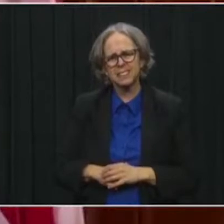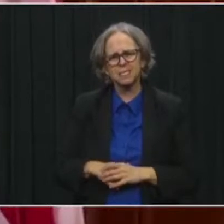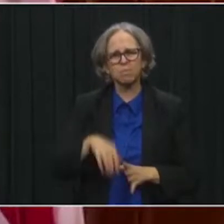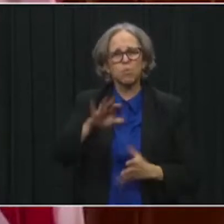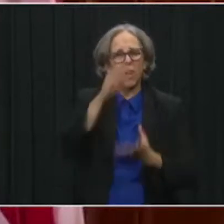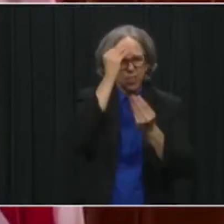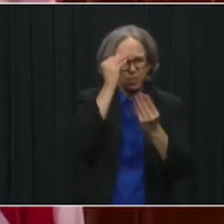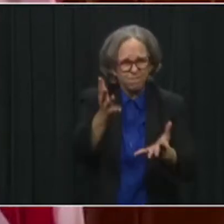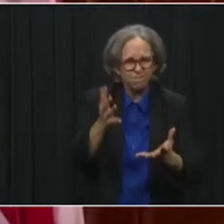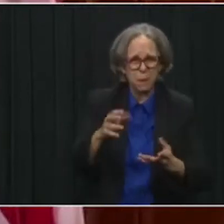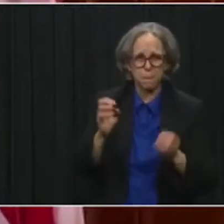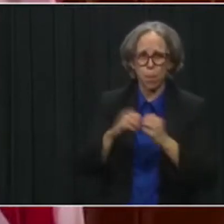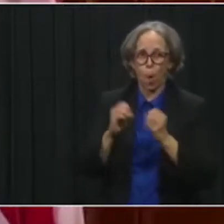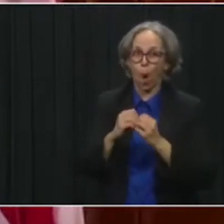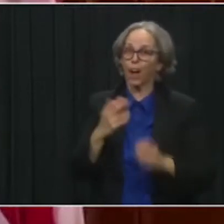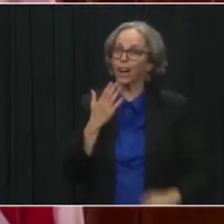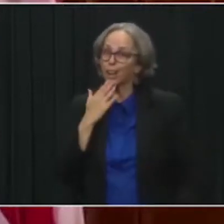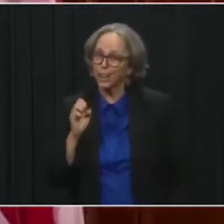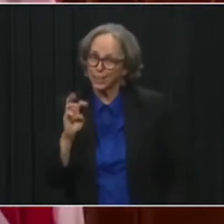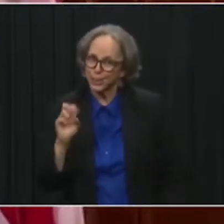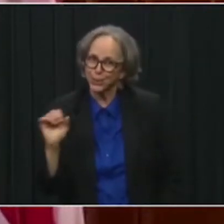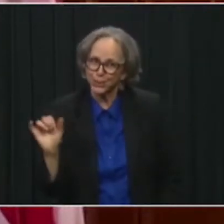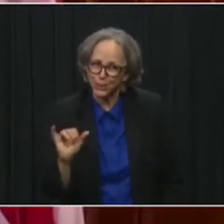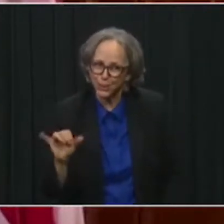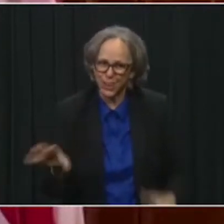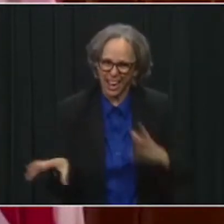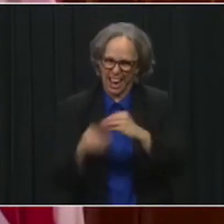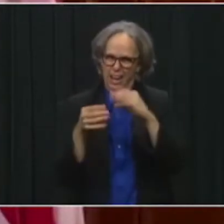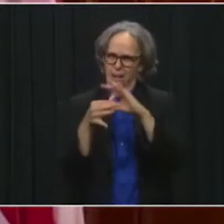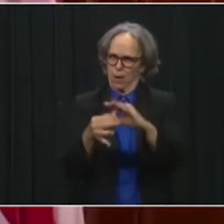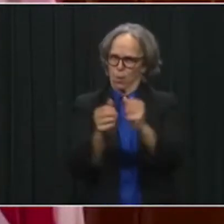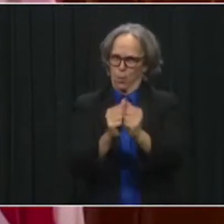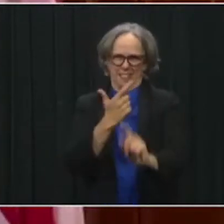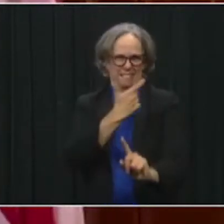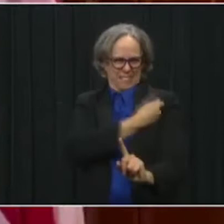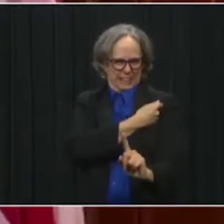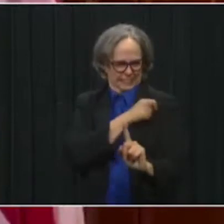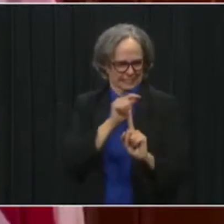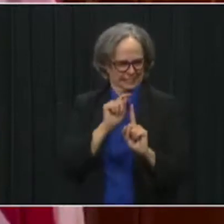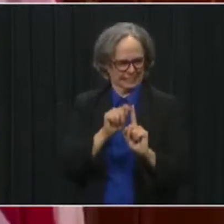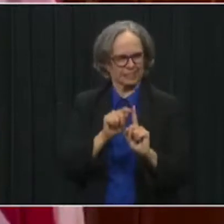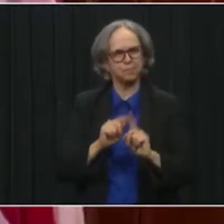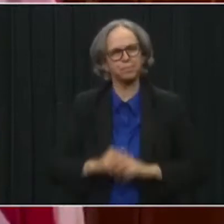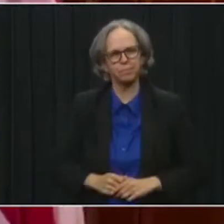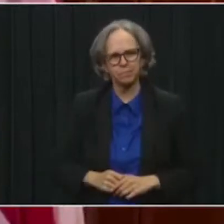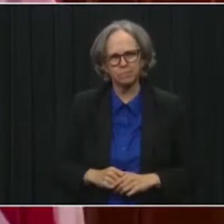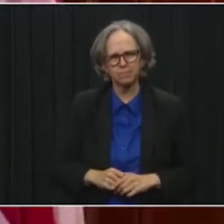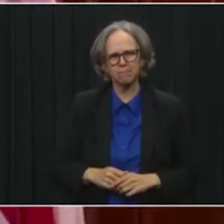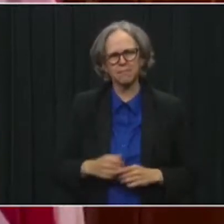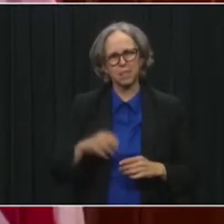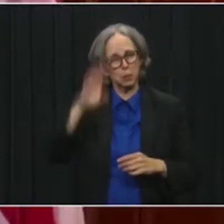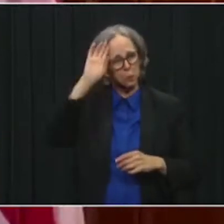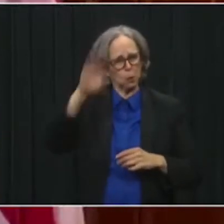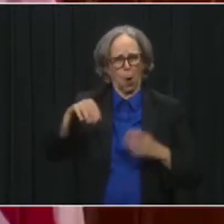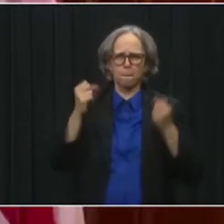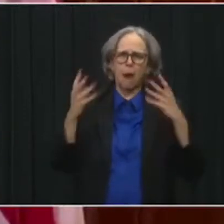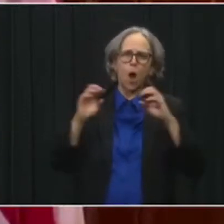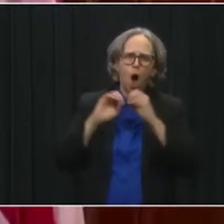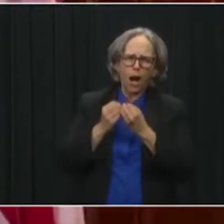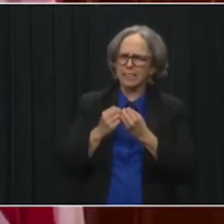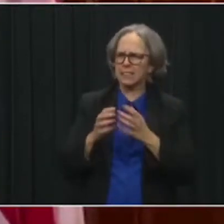news things in regard to the vaccination, and that is a great effort that's being made by so many different organizations and people across the